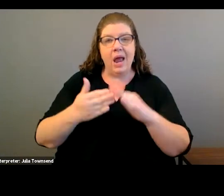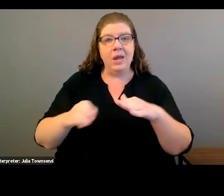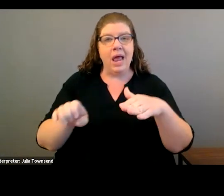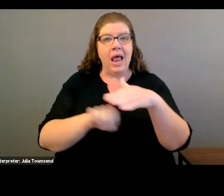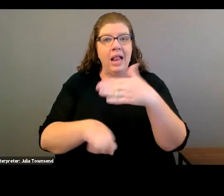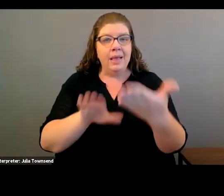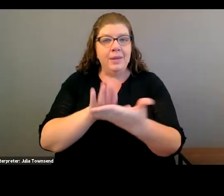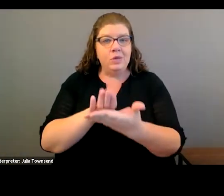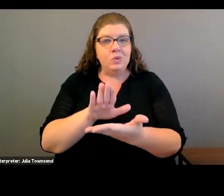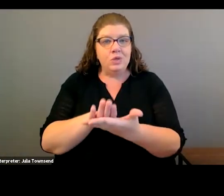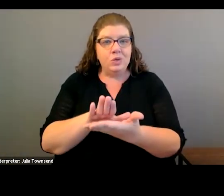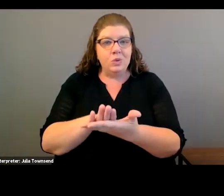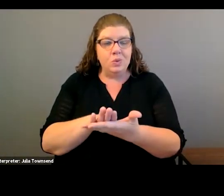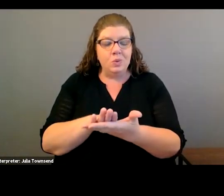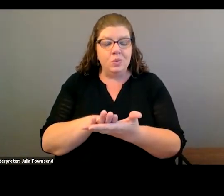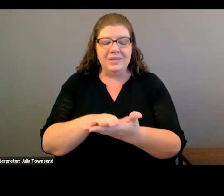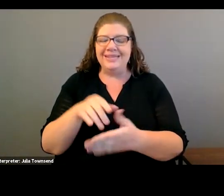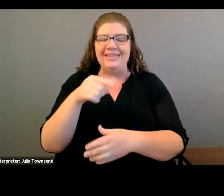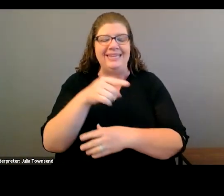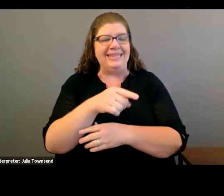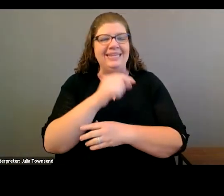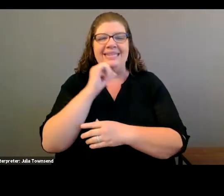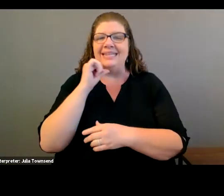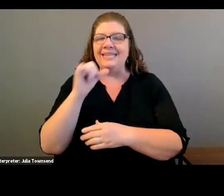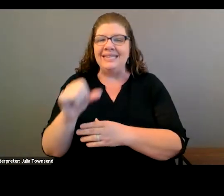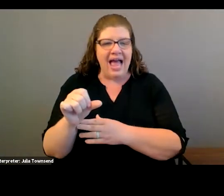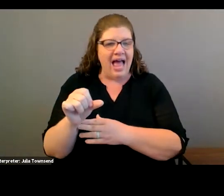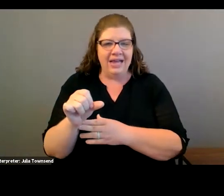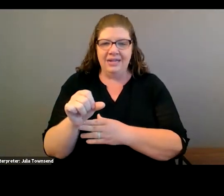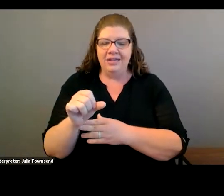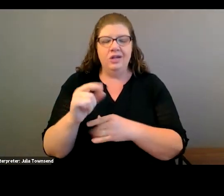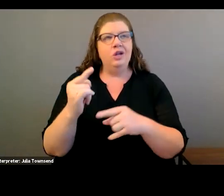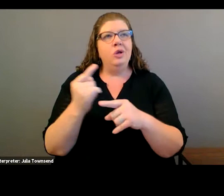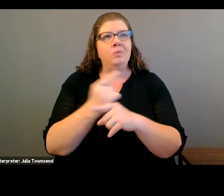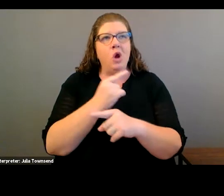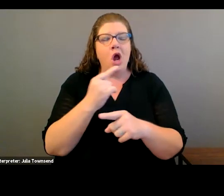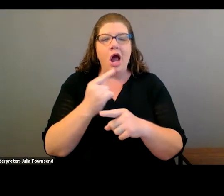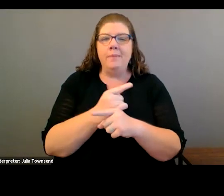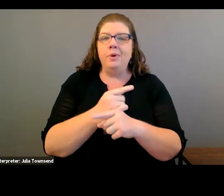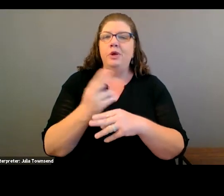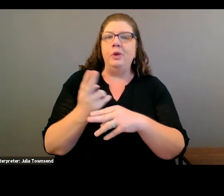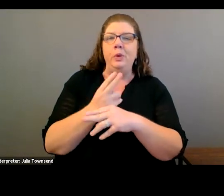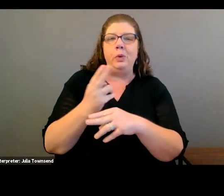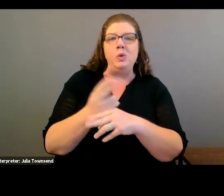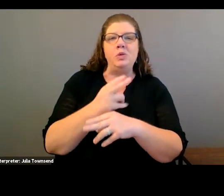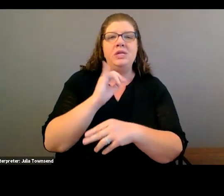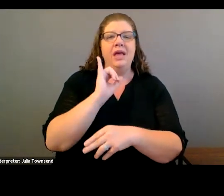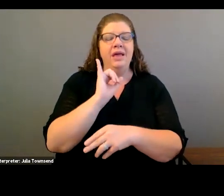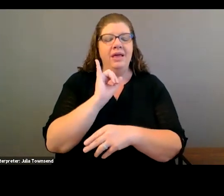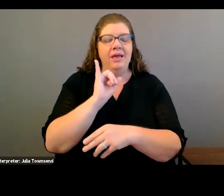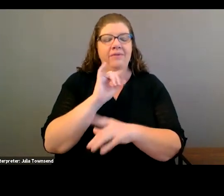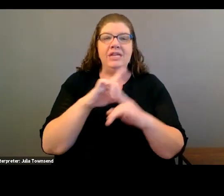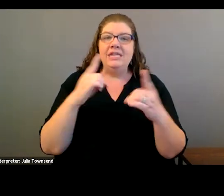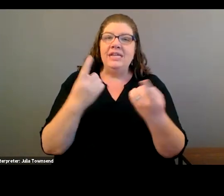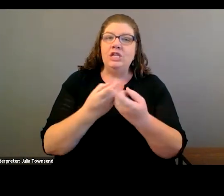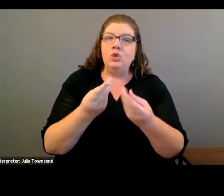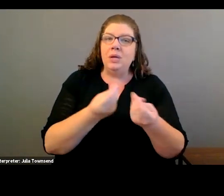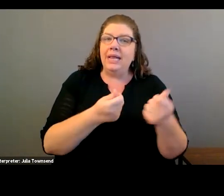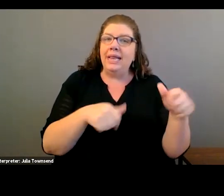schools, this is not the proper use of district